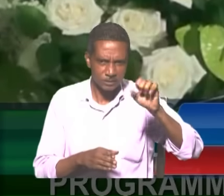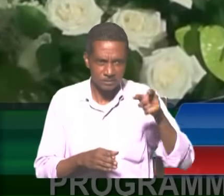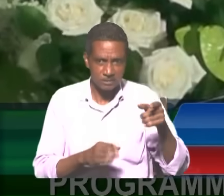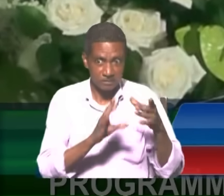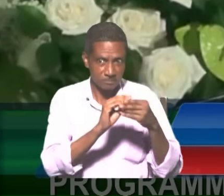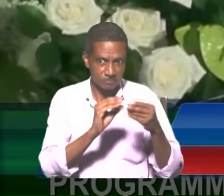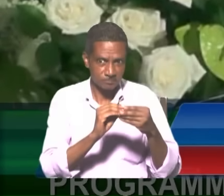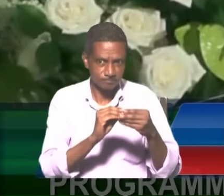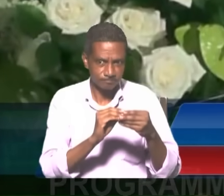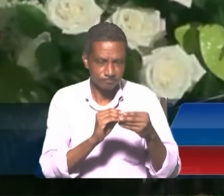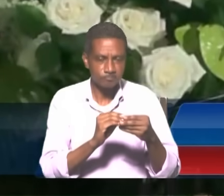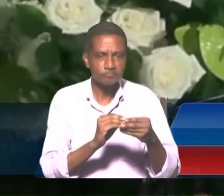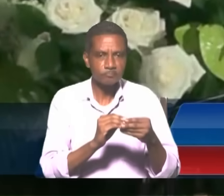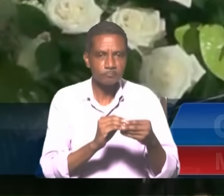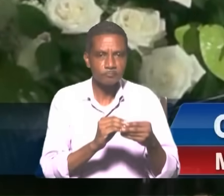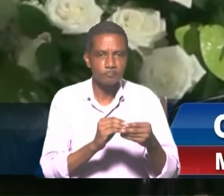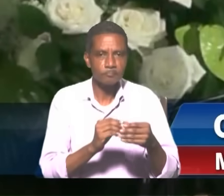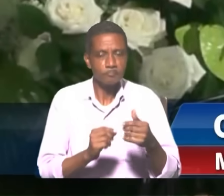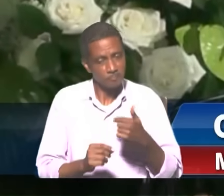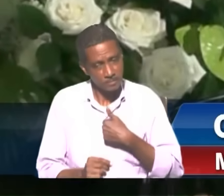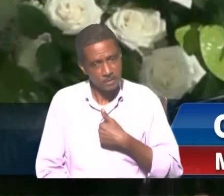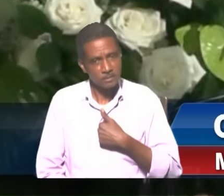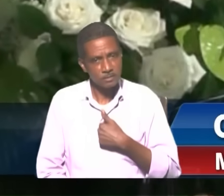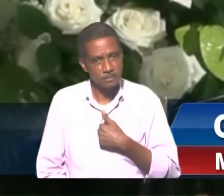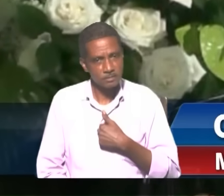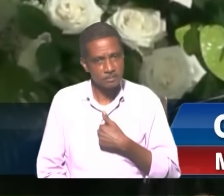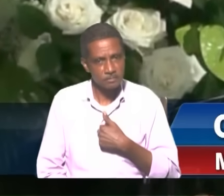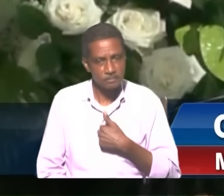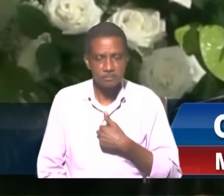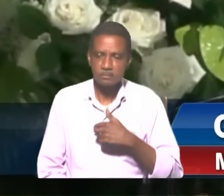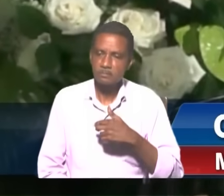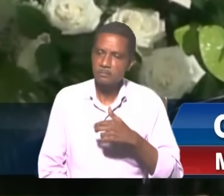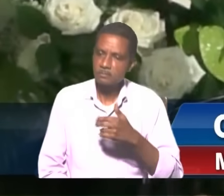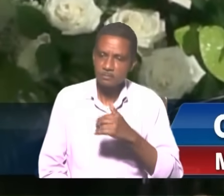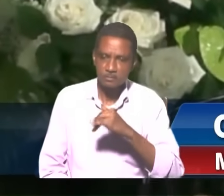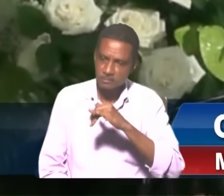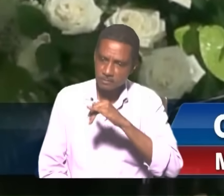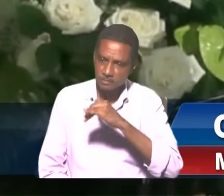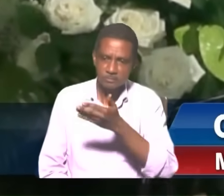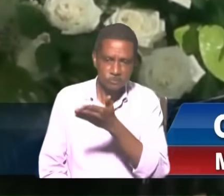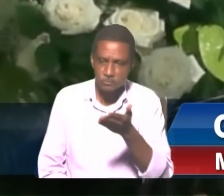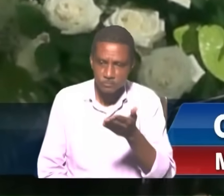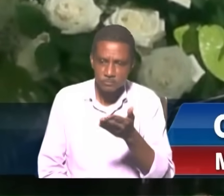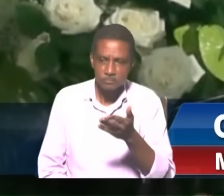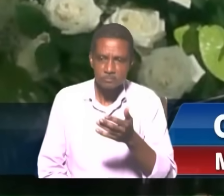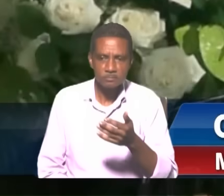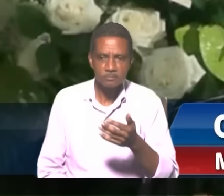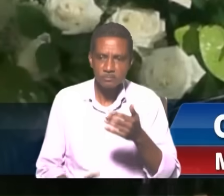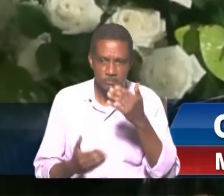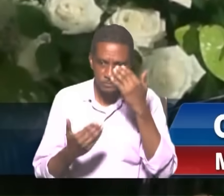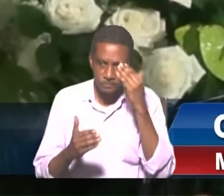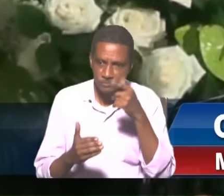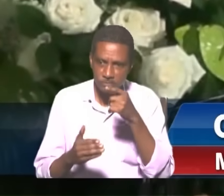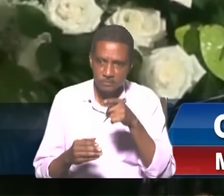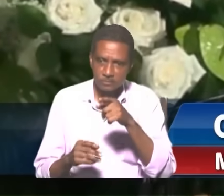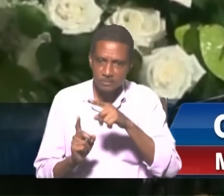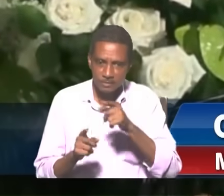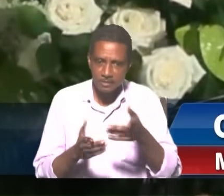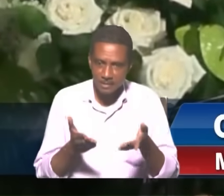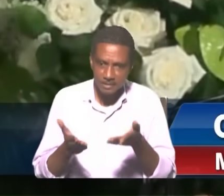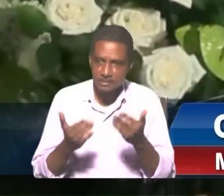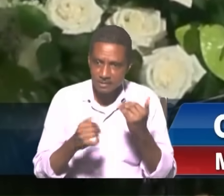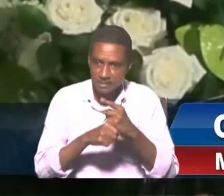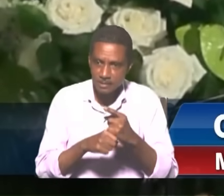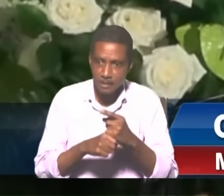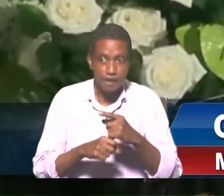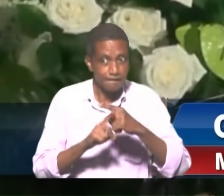me, you too were not intended to be here today. But because of a